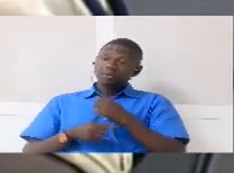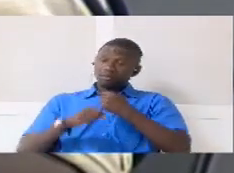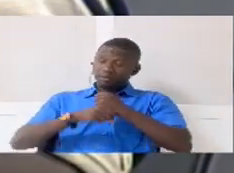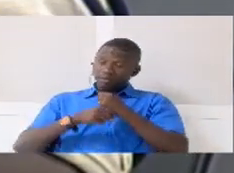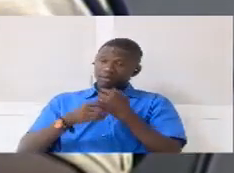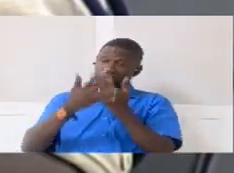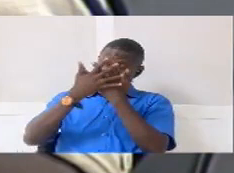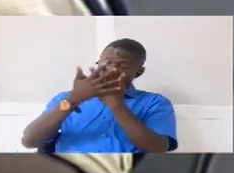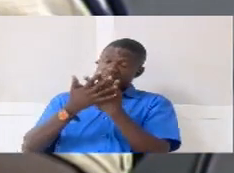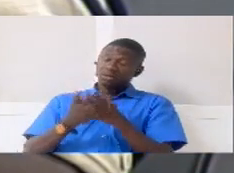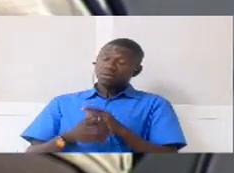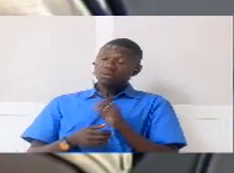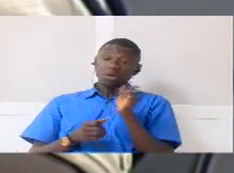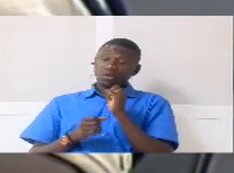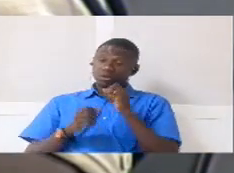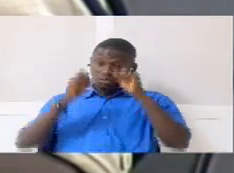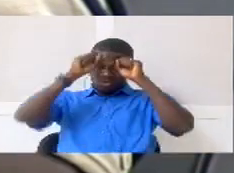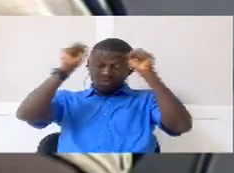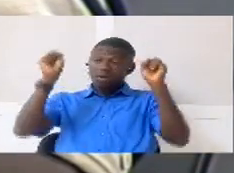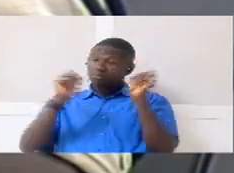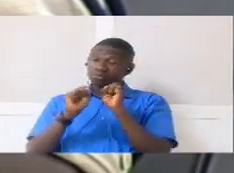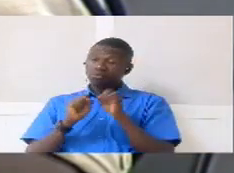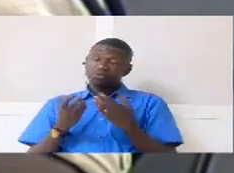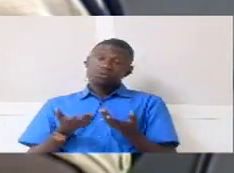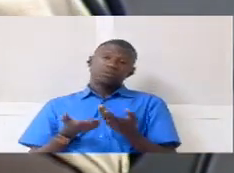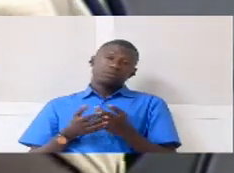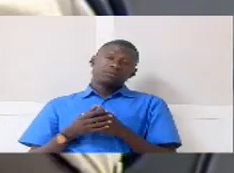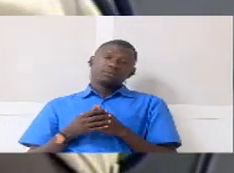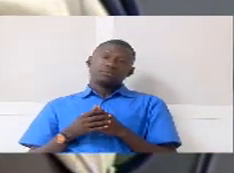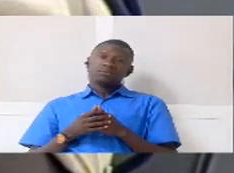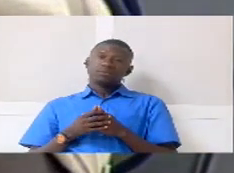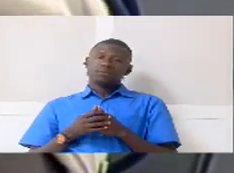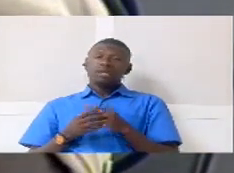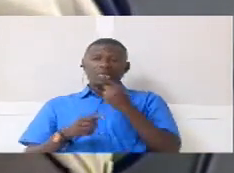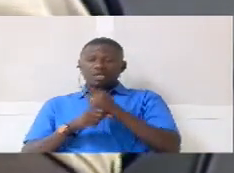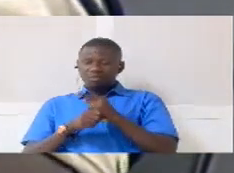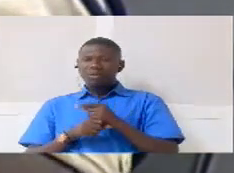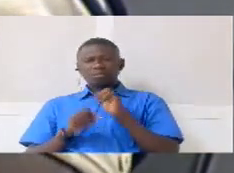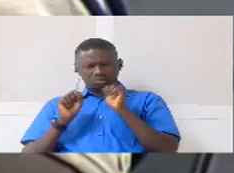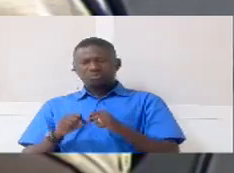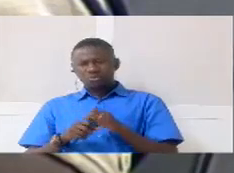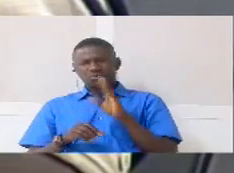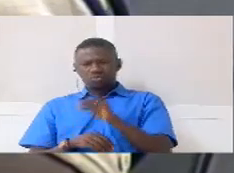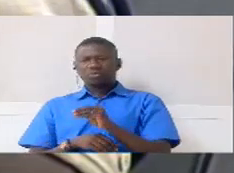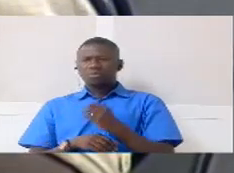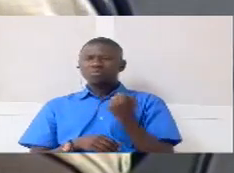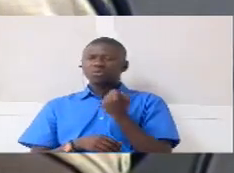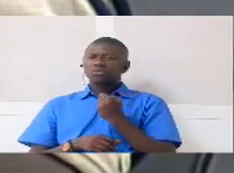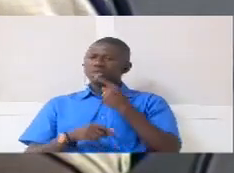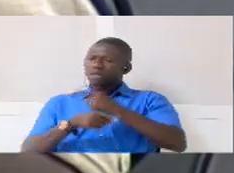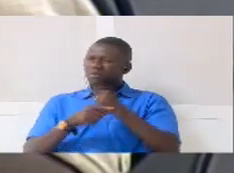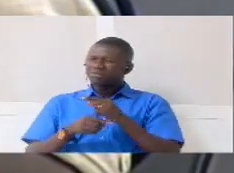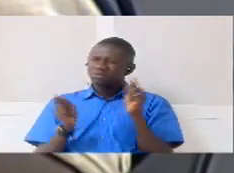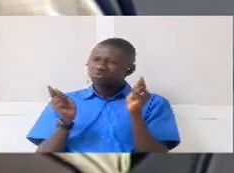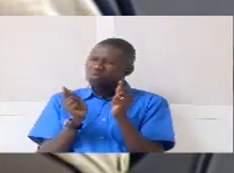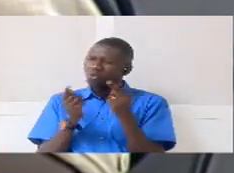Pentecostal churches and without the, any involvement of the government. We too can do that here since our country